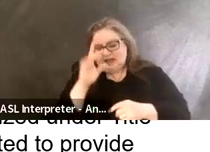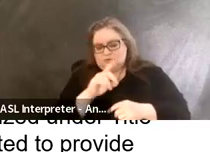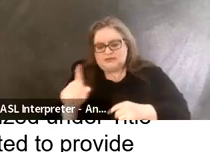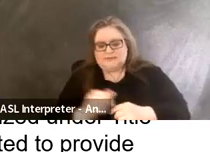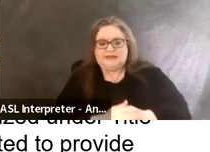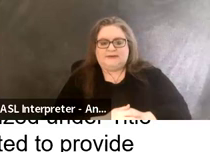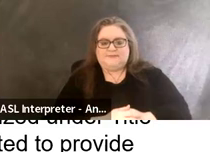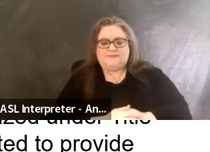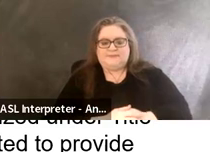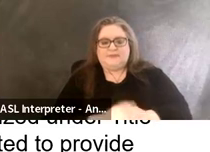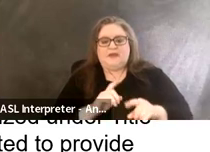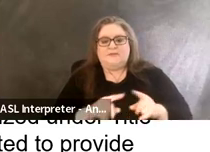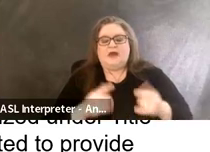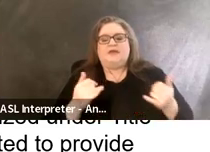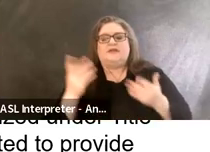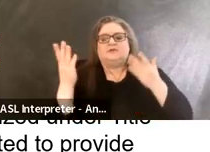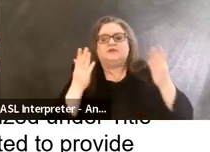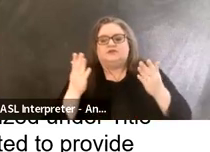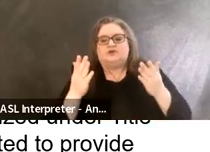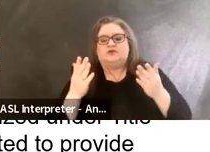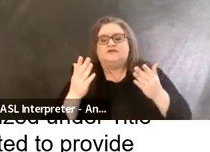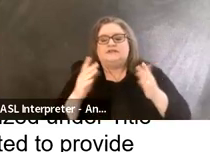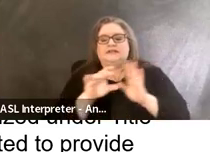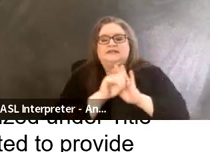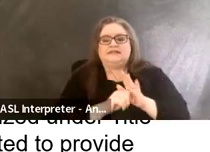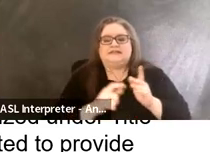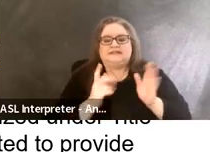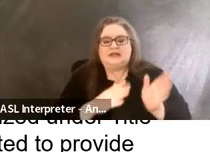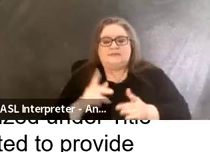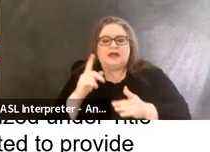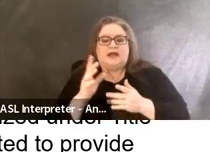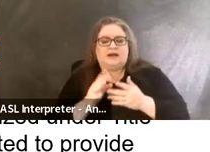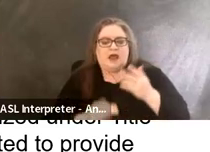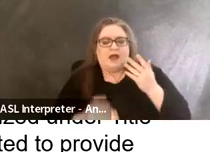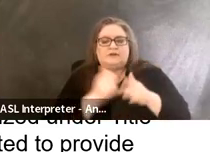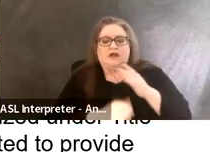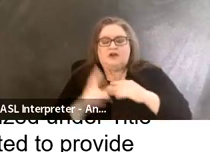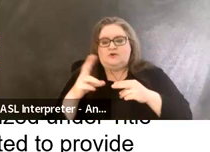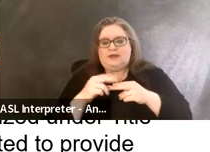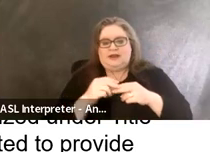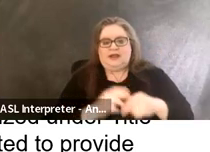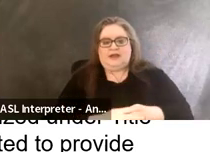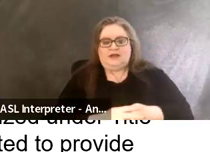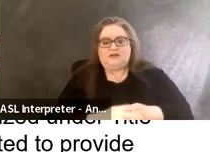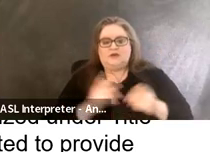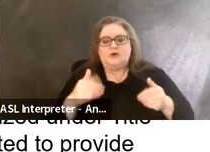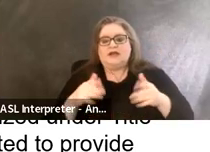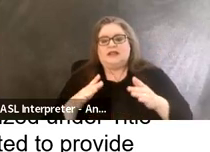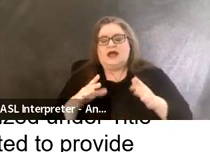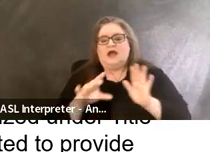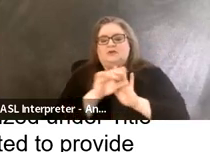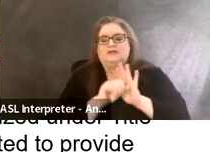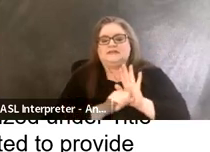And this was services as a state plan option under Medicaid. So it allowed states